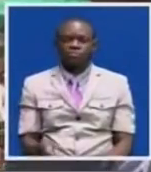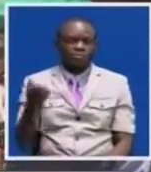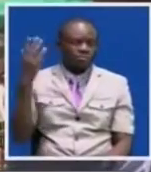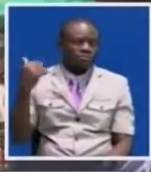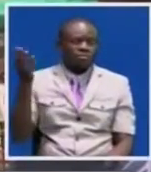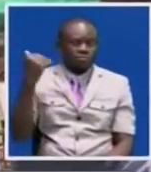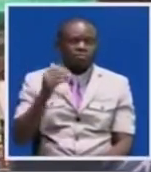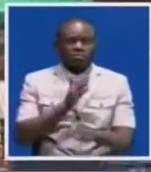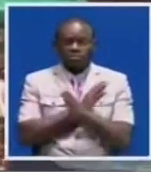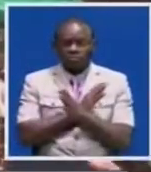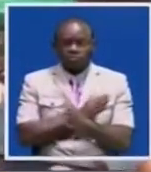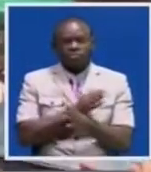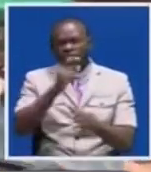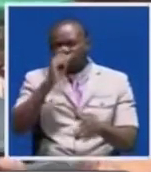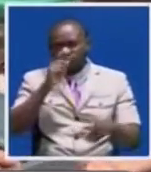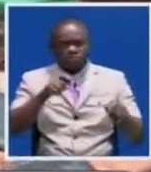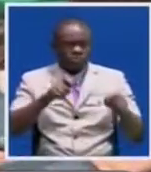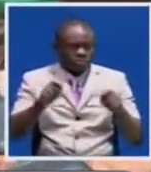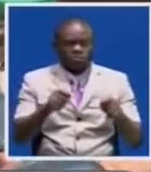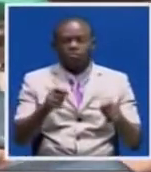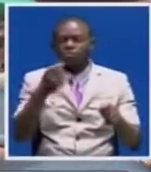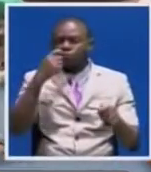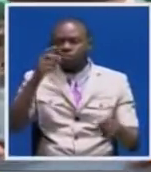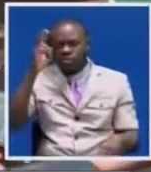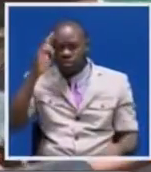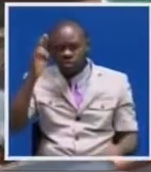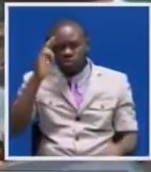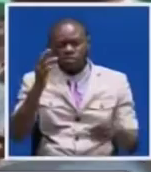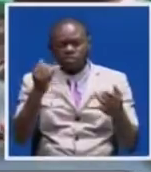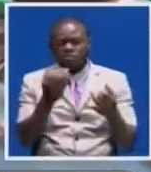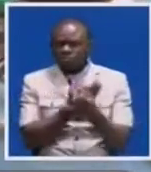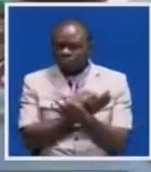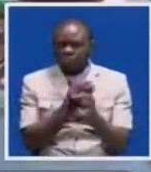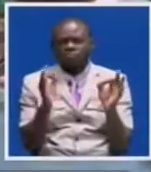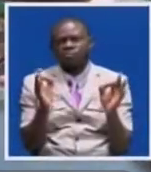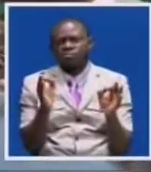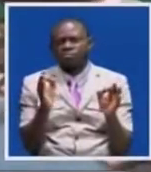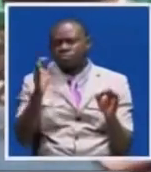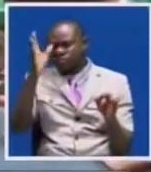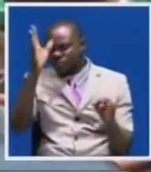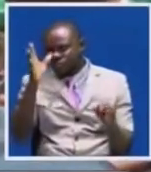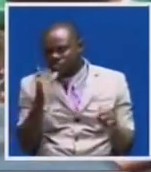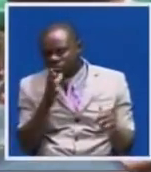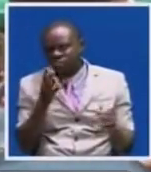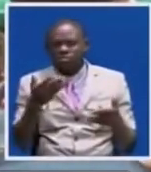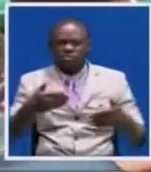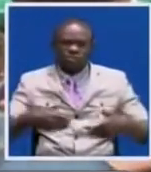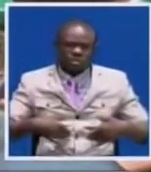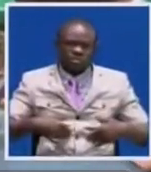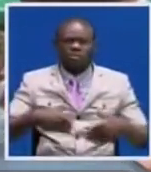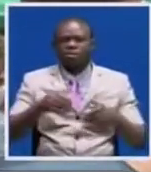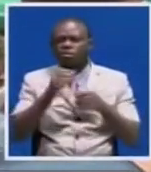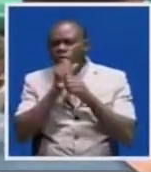us were under bondage. And then your parents, your grandparents, like myself and so on, had to